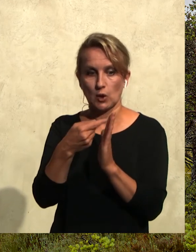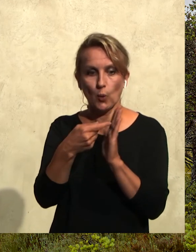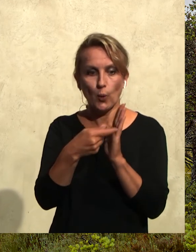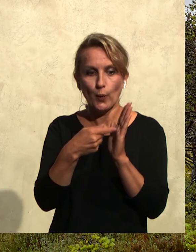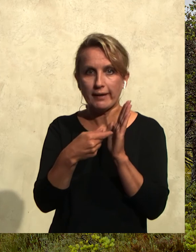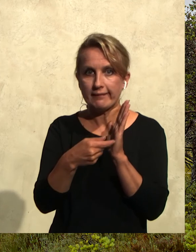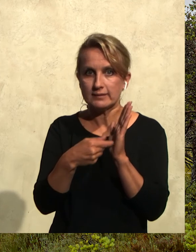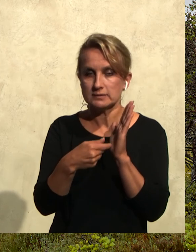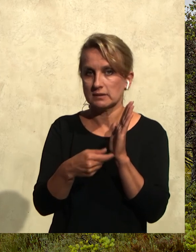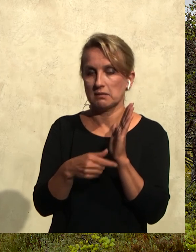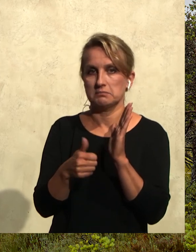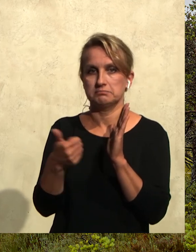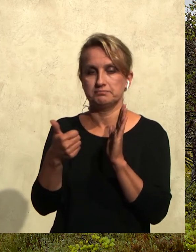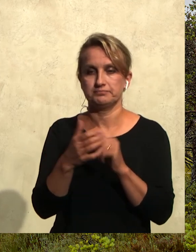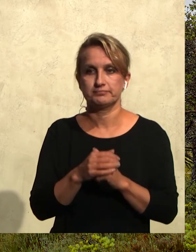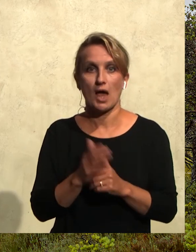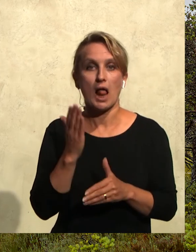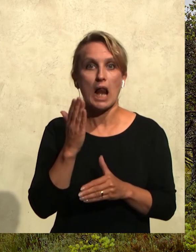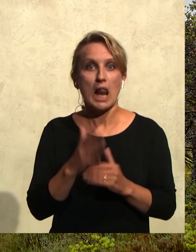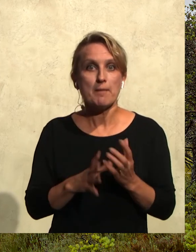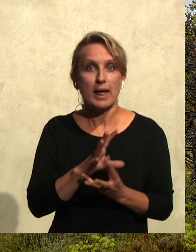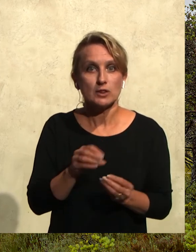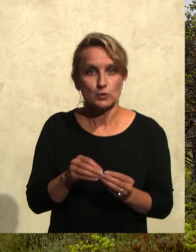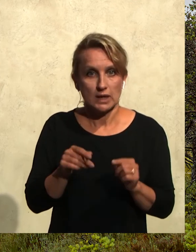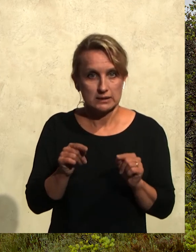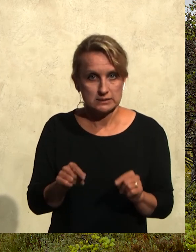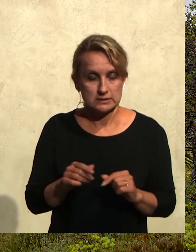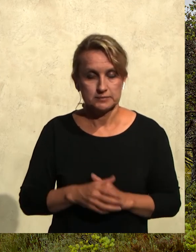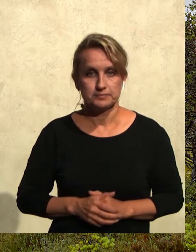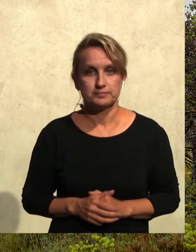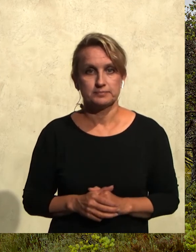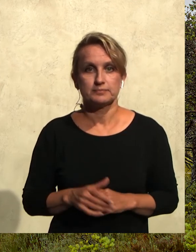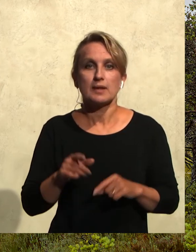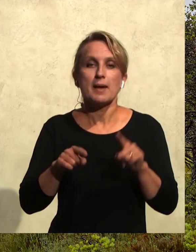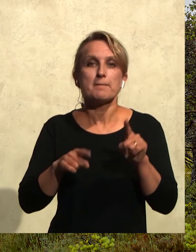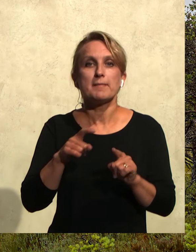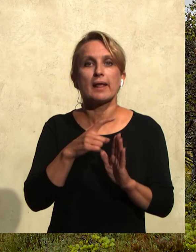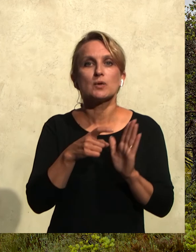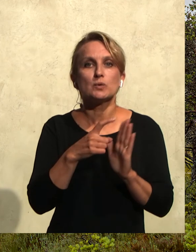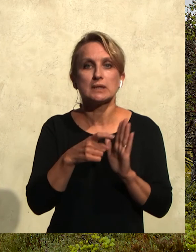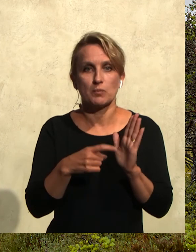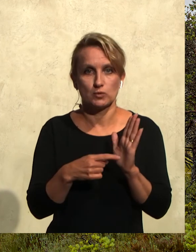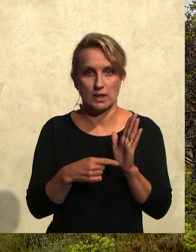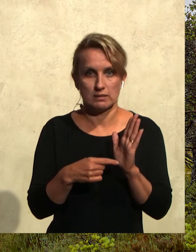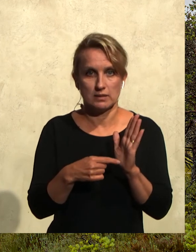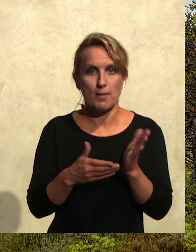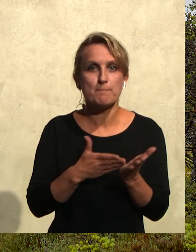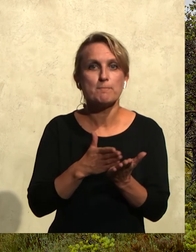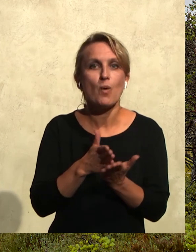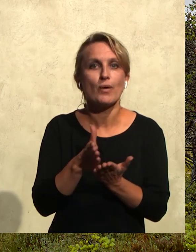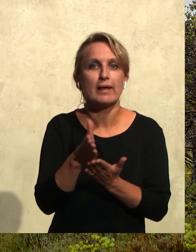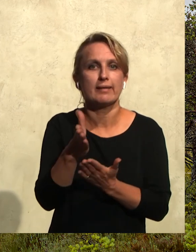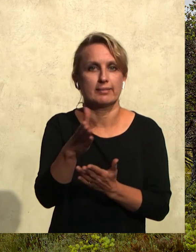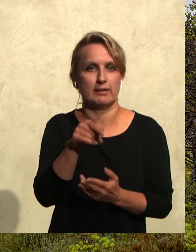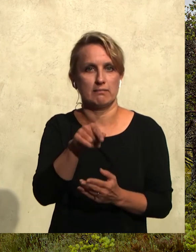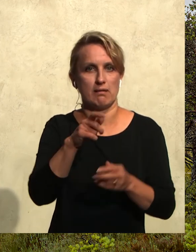just quickly finish with some questions about the policy into practice. Now, I'm not going to go through all this,